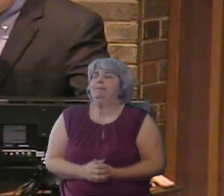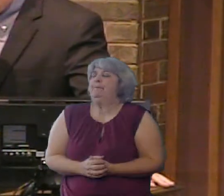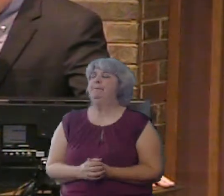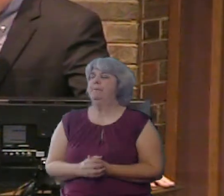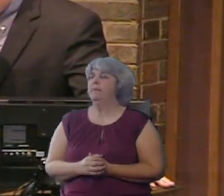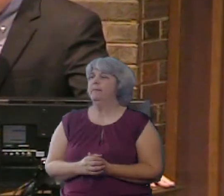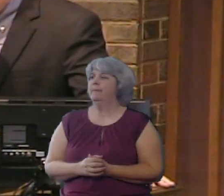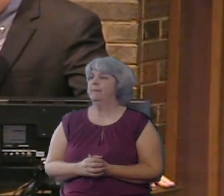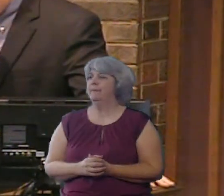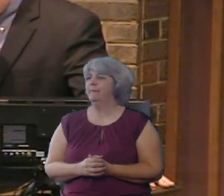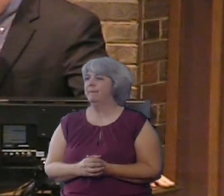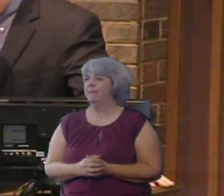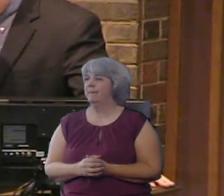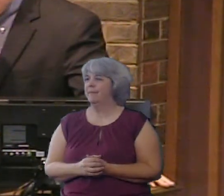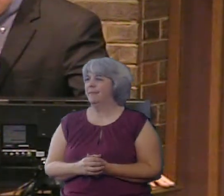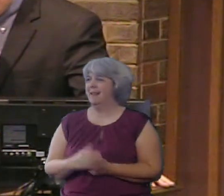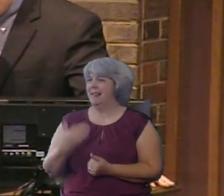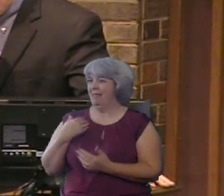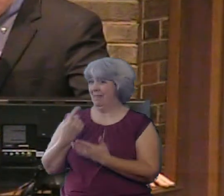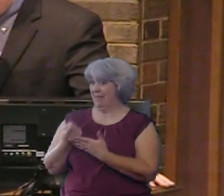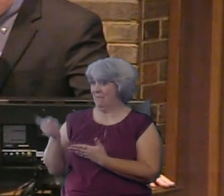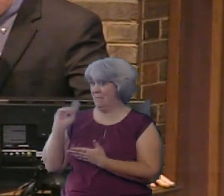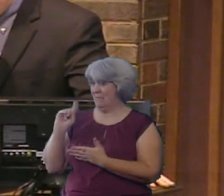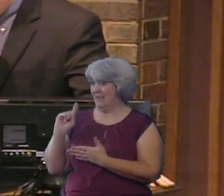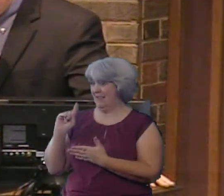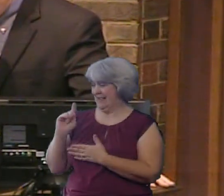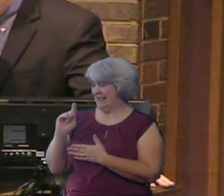I was fortunate to be with my dad last weekend.